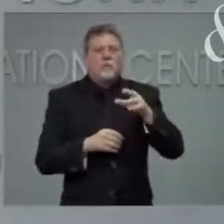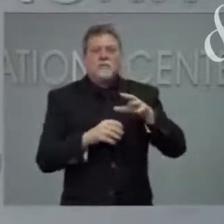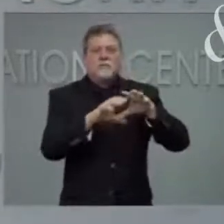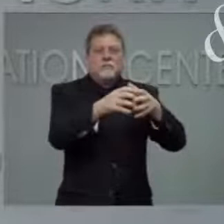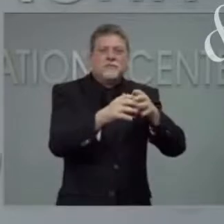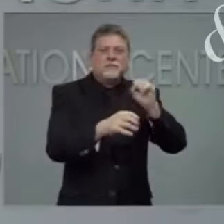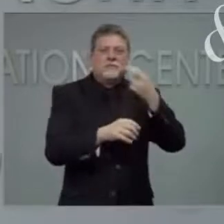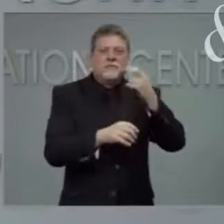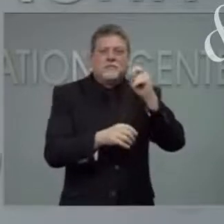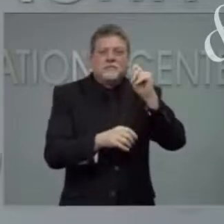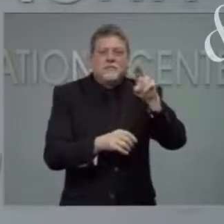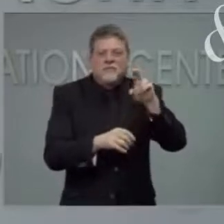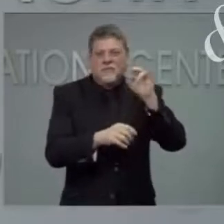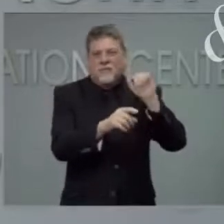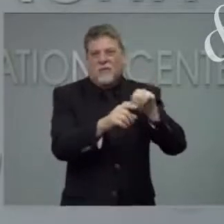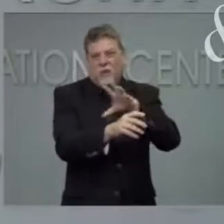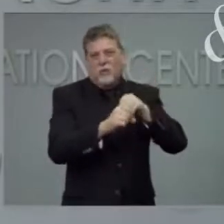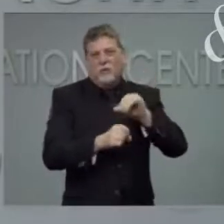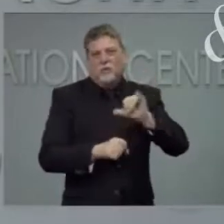Next question, please.